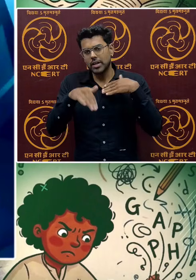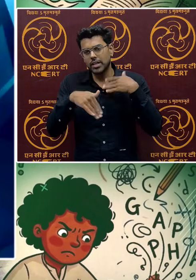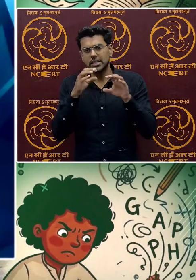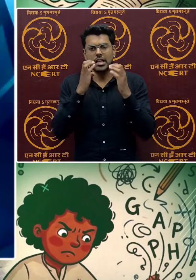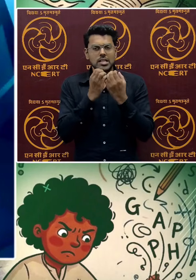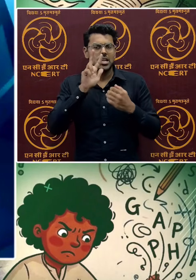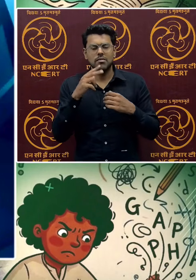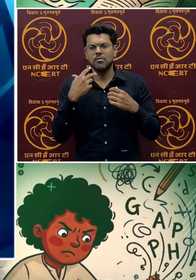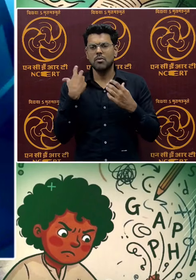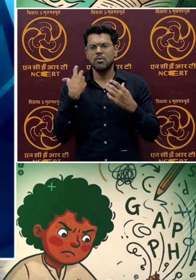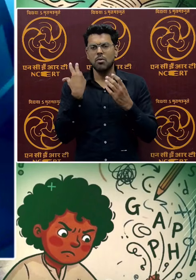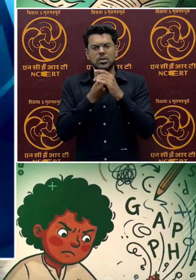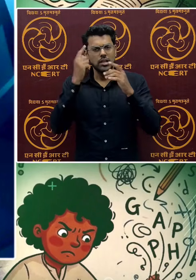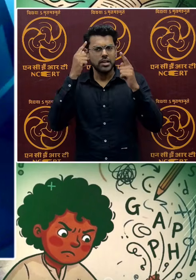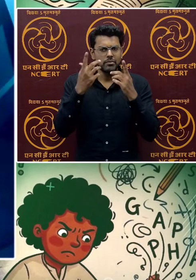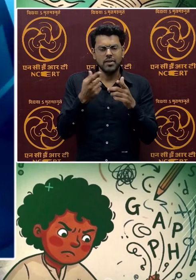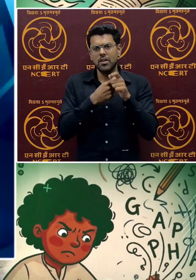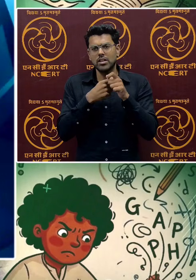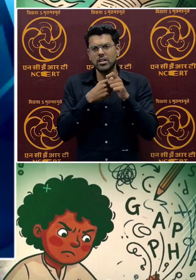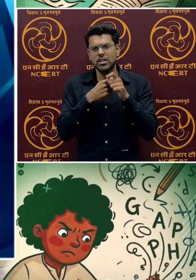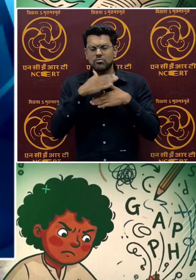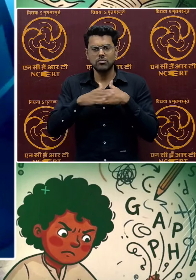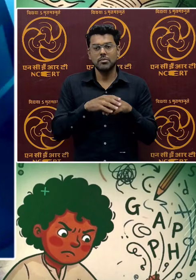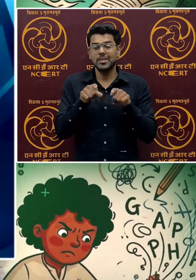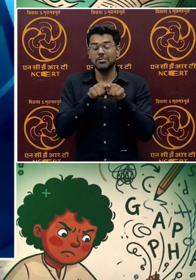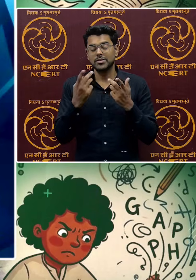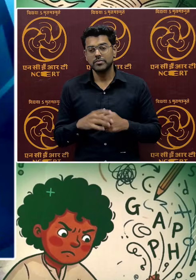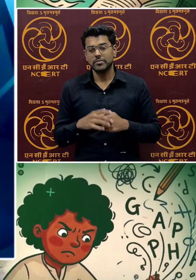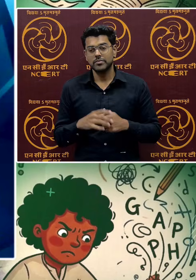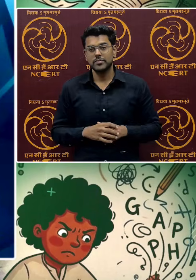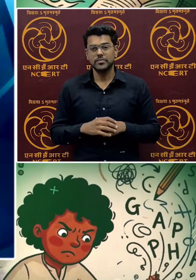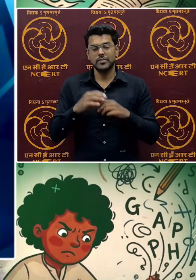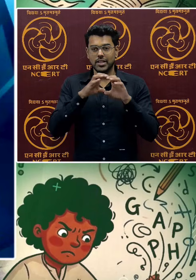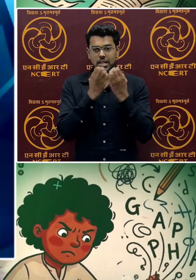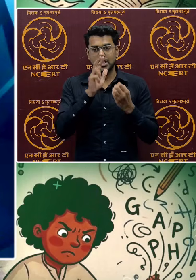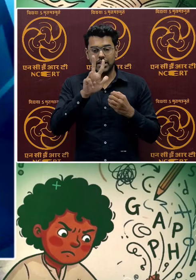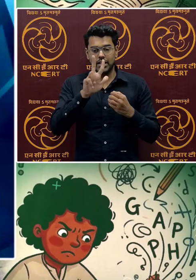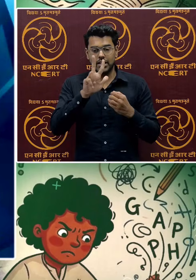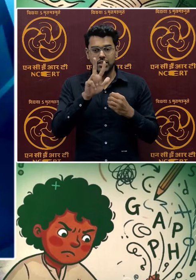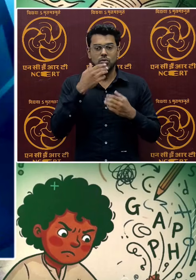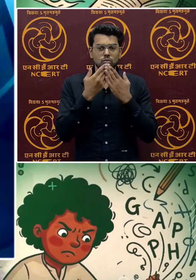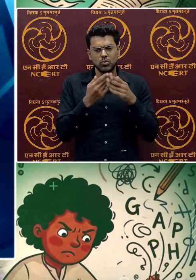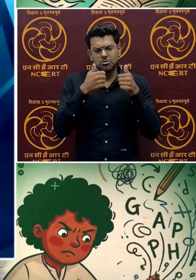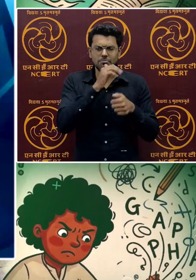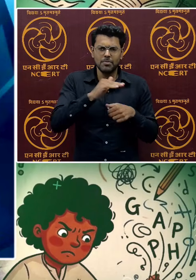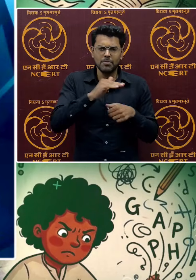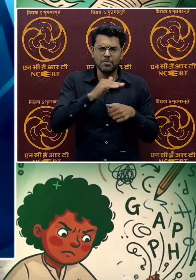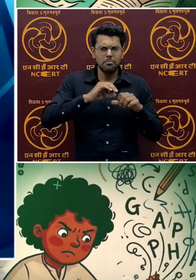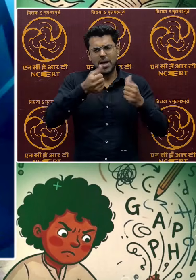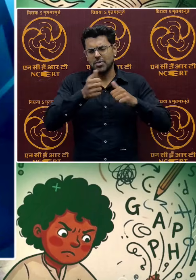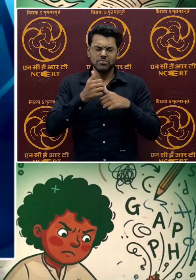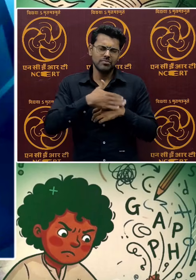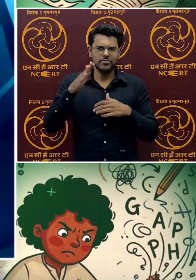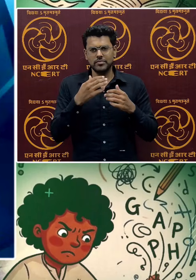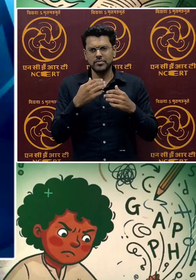standard, most of our boards give you pass TC. So which means till 8th standard, the school will be very good to the students, saying that,